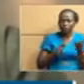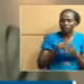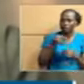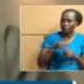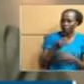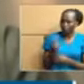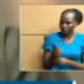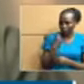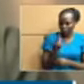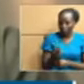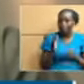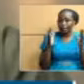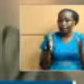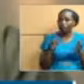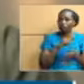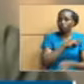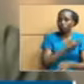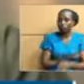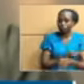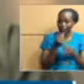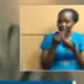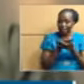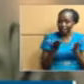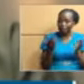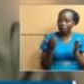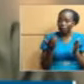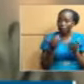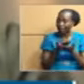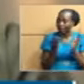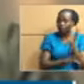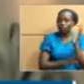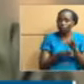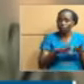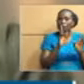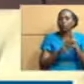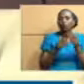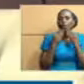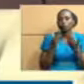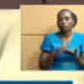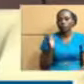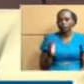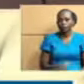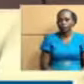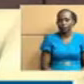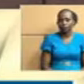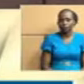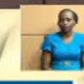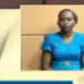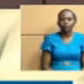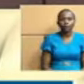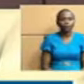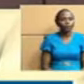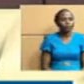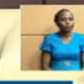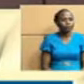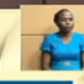resources? And the biggest resource for any country is its people. Thank you so much. Thank you very much, Bernard. Okay.